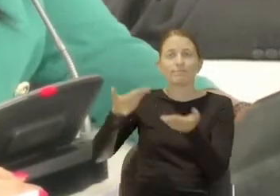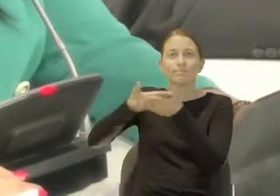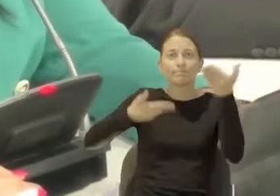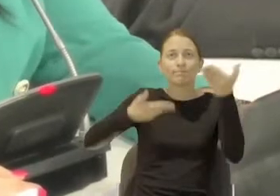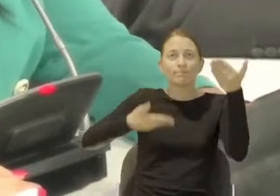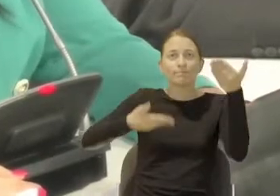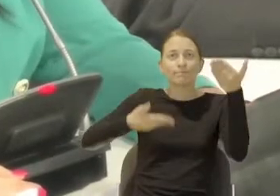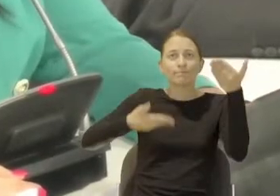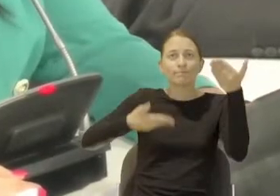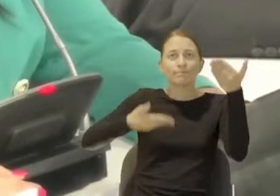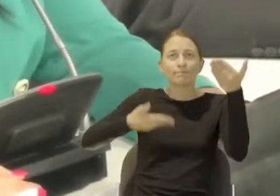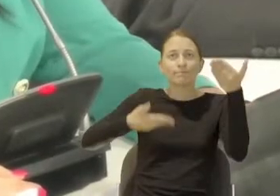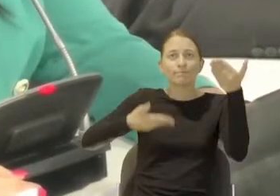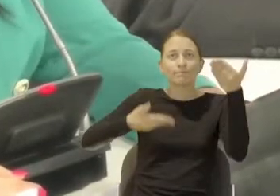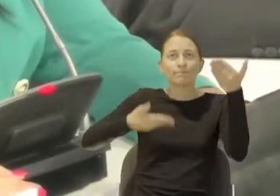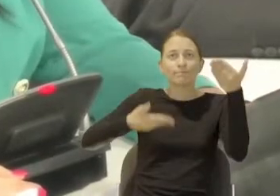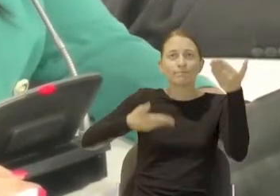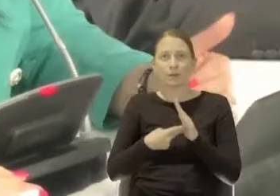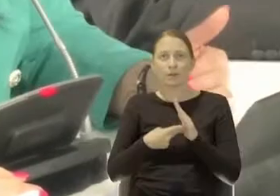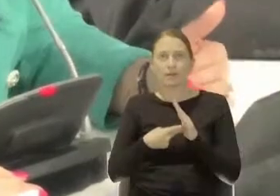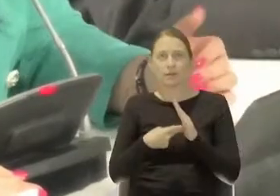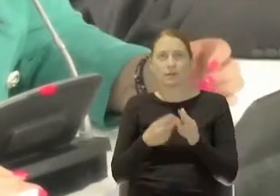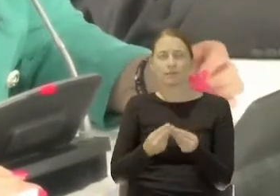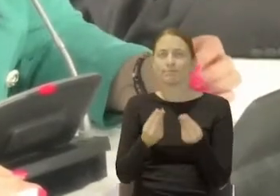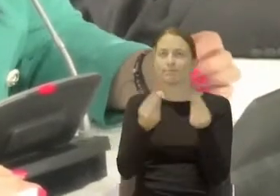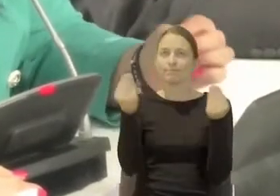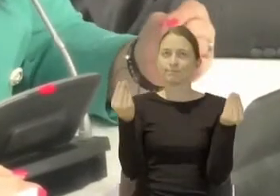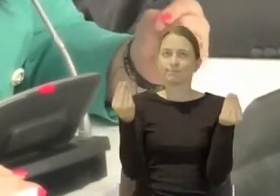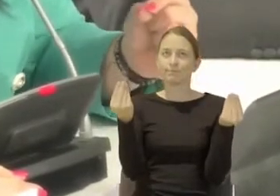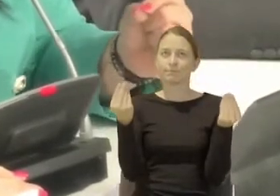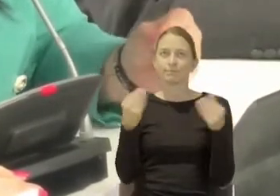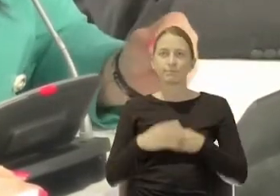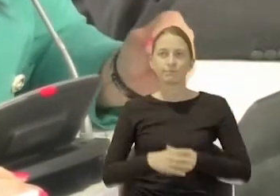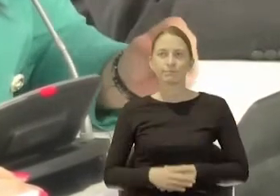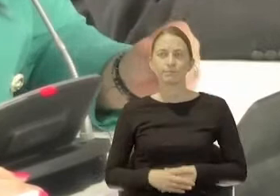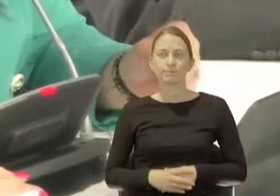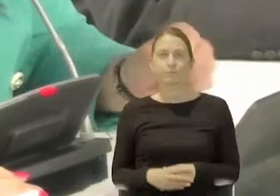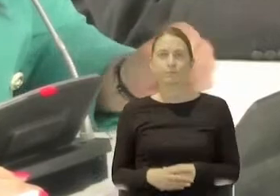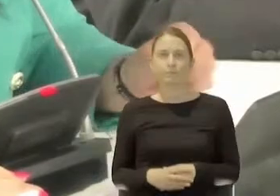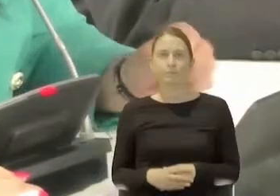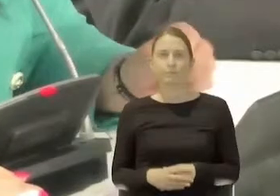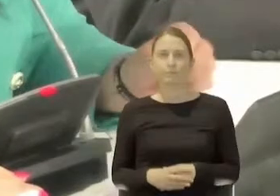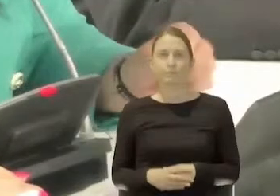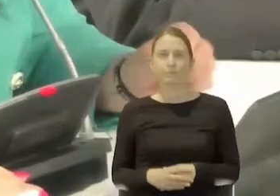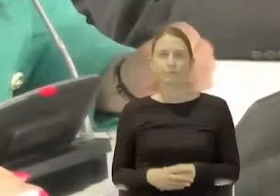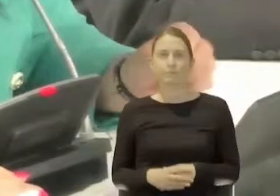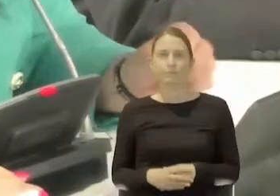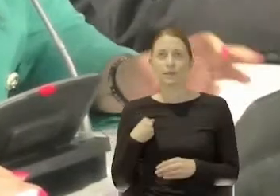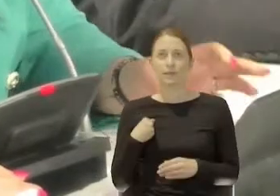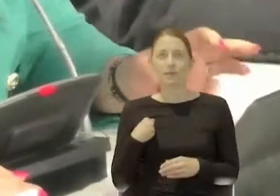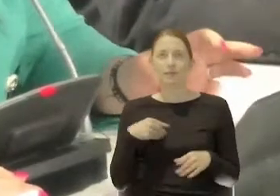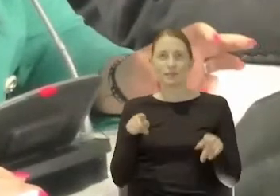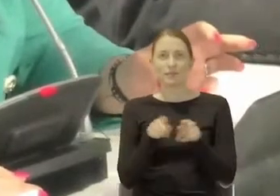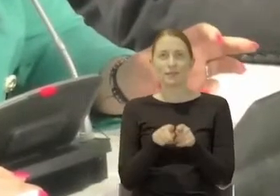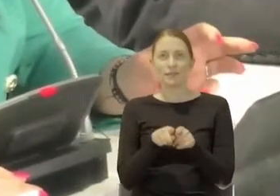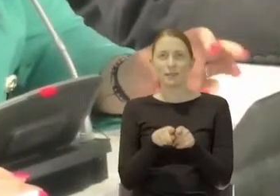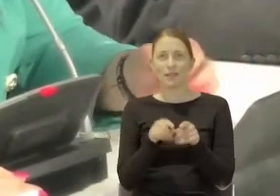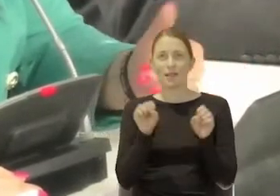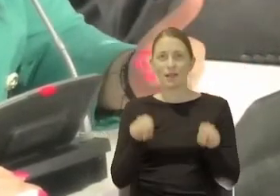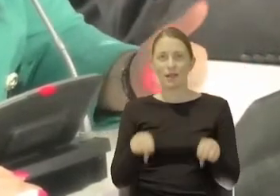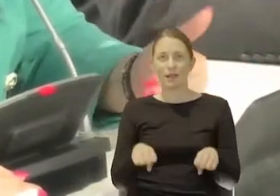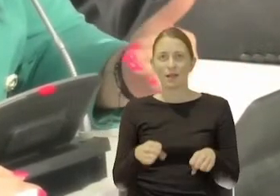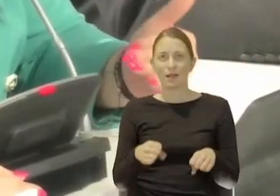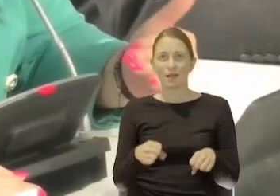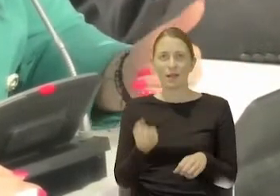For us in Poland, also revitalization is one of the most important elements of